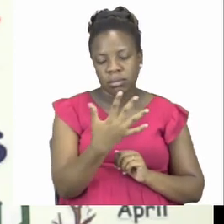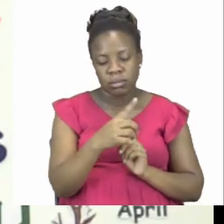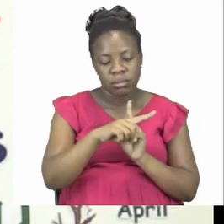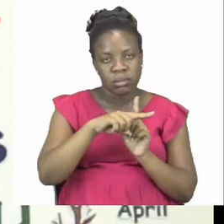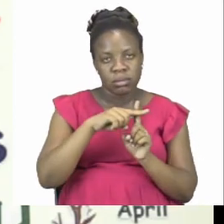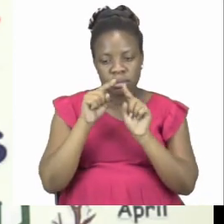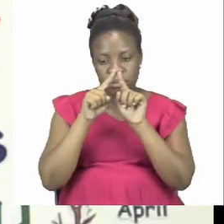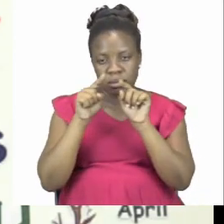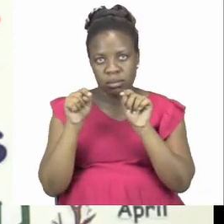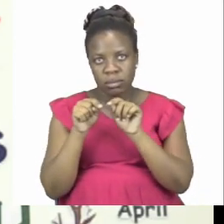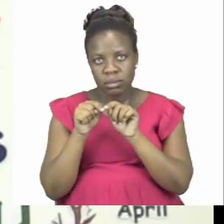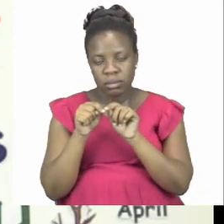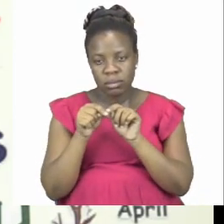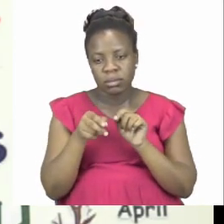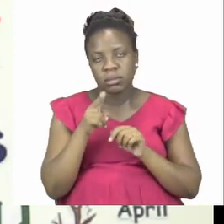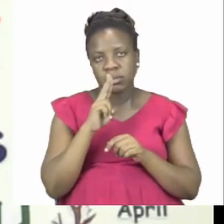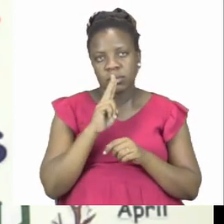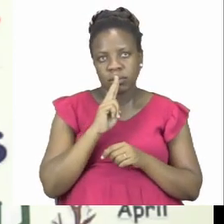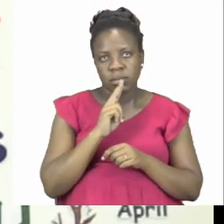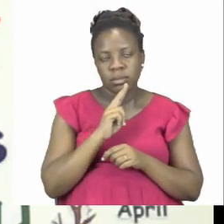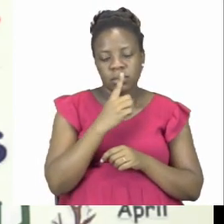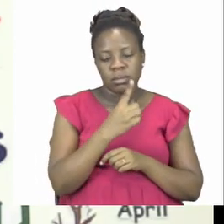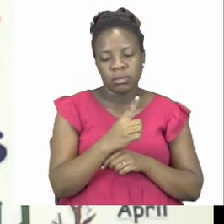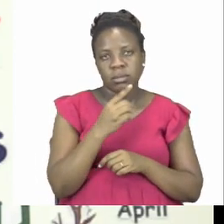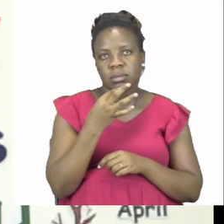plus box equals